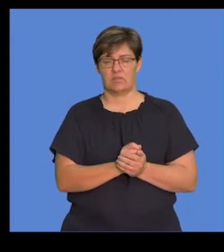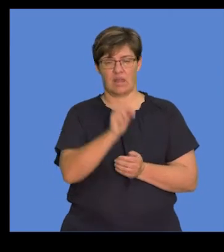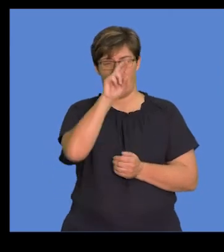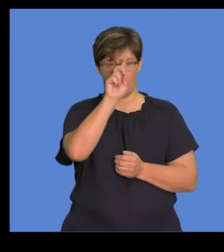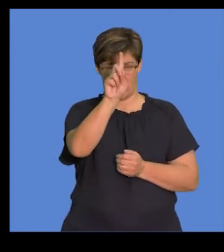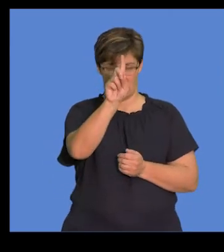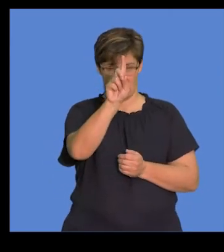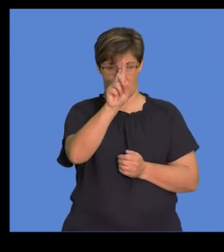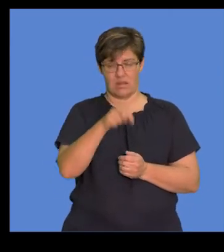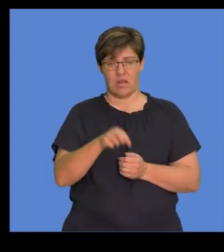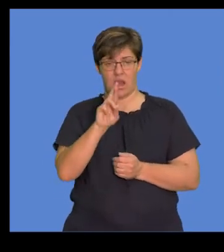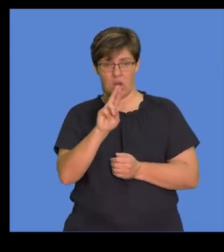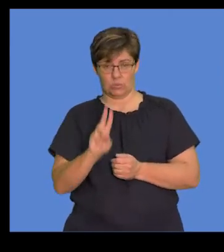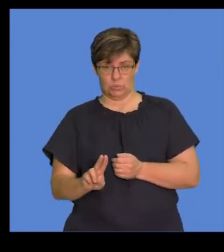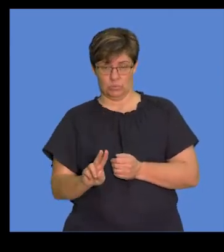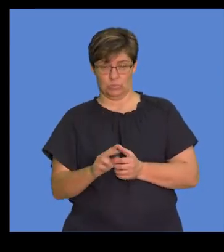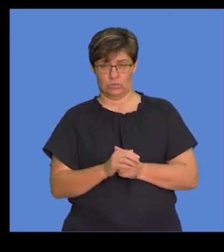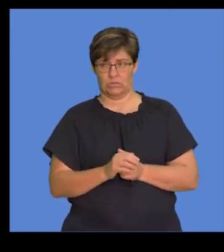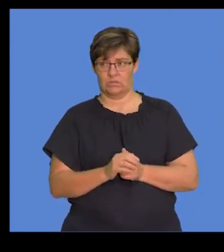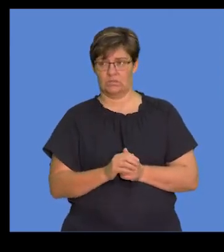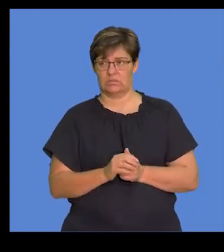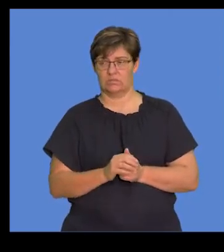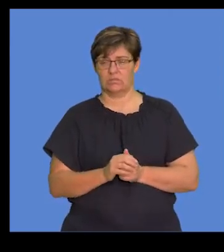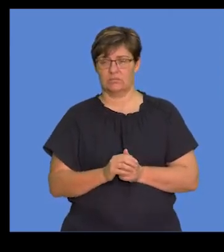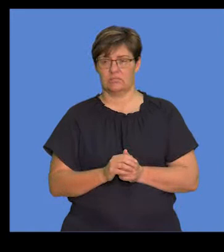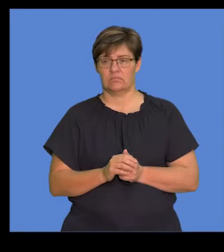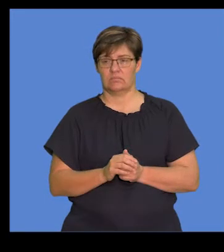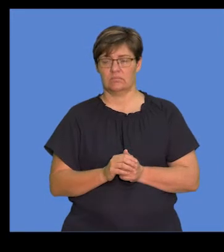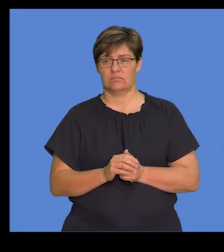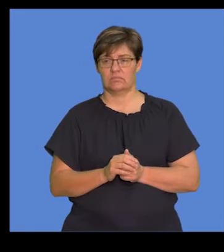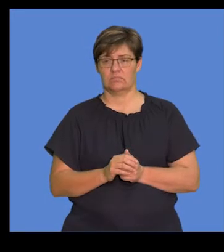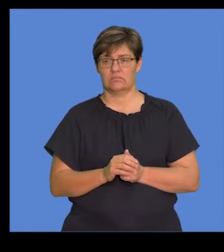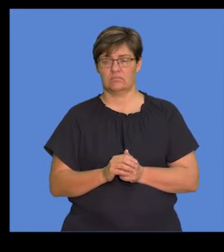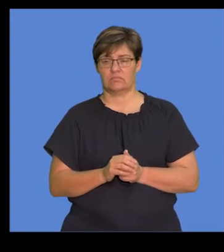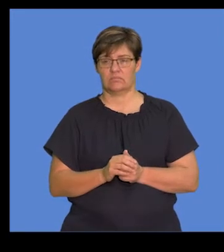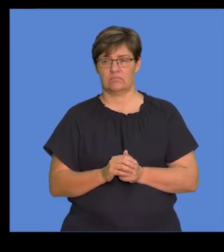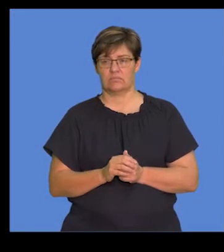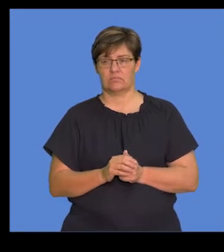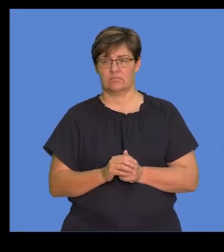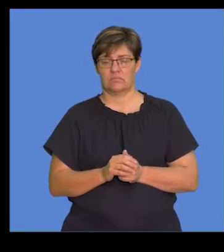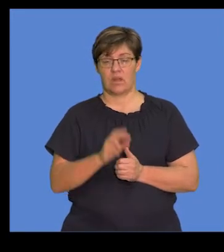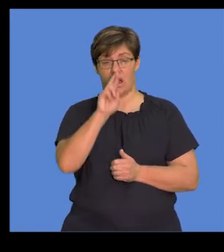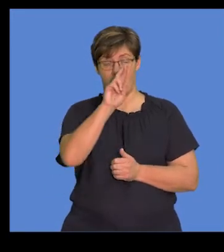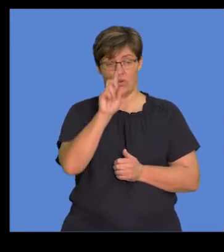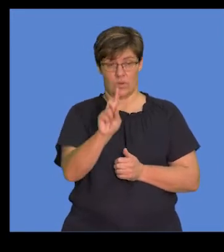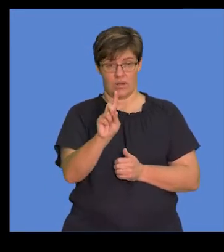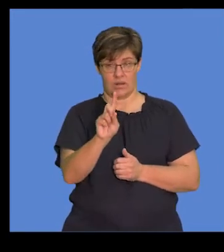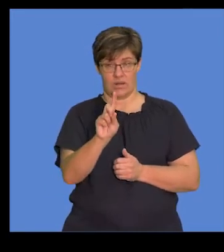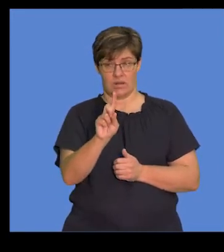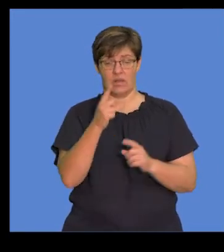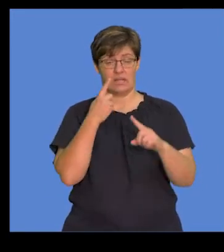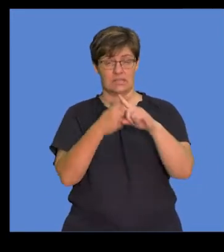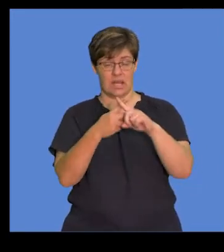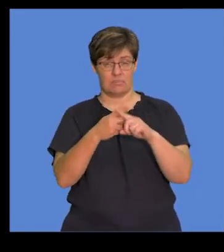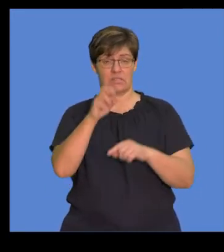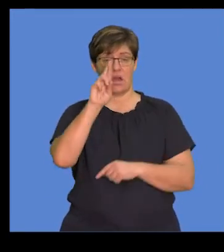R1, okay, and then this one R2, 15 ohms R2, okay, and then we would have, let's say, R1